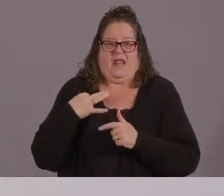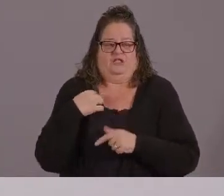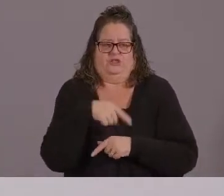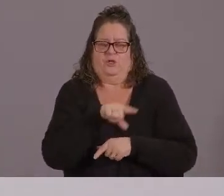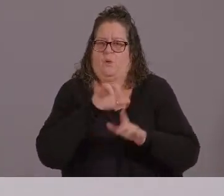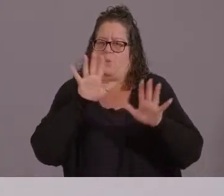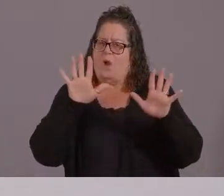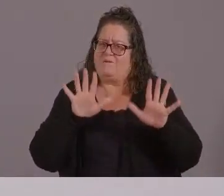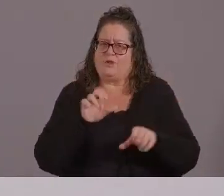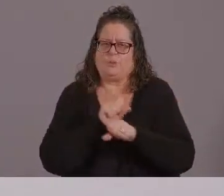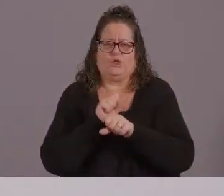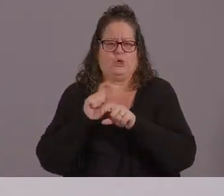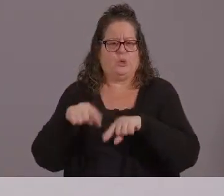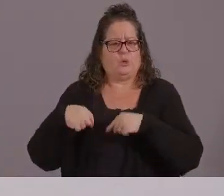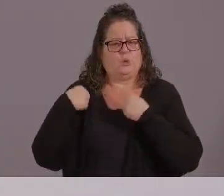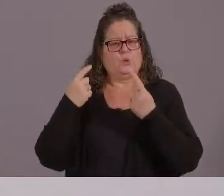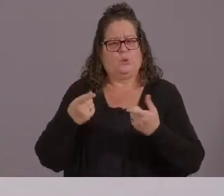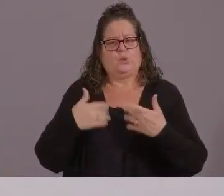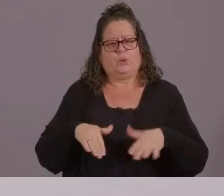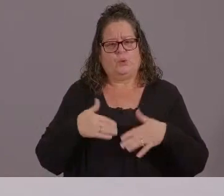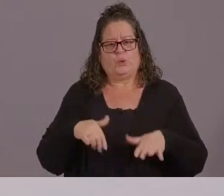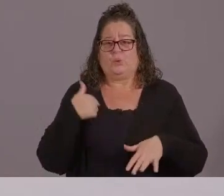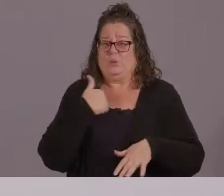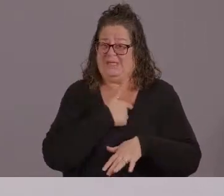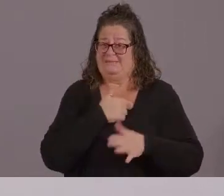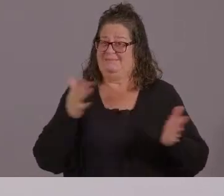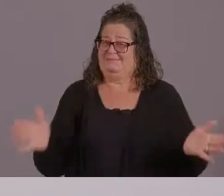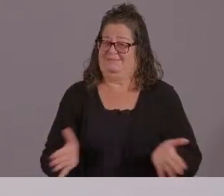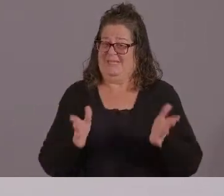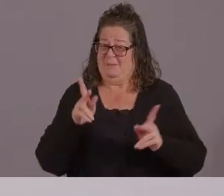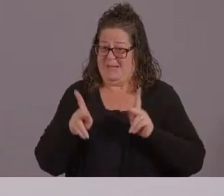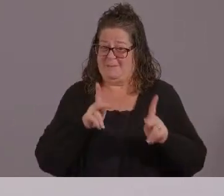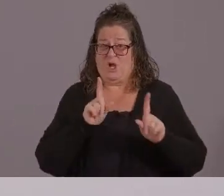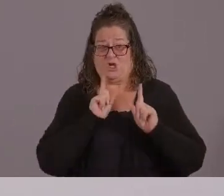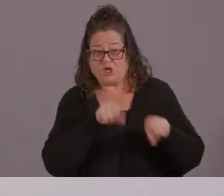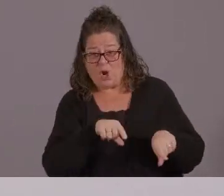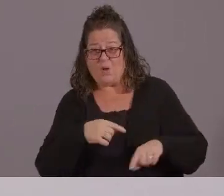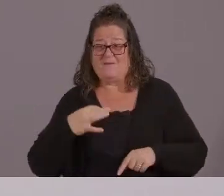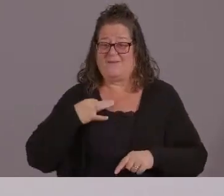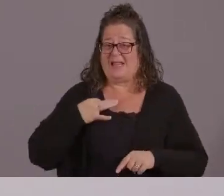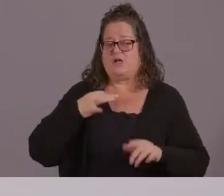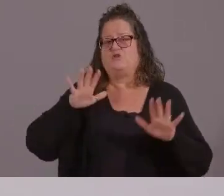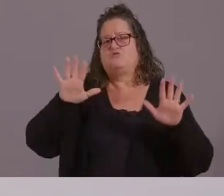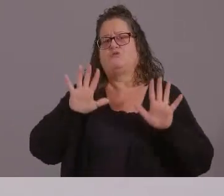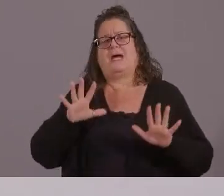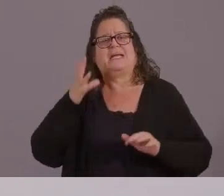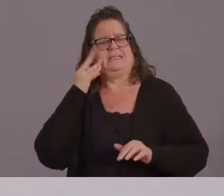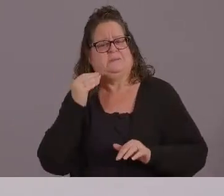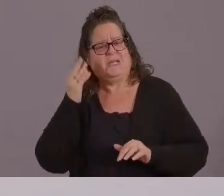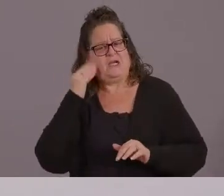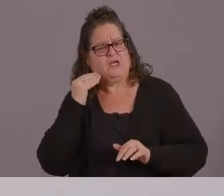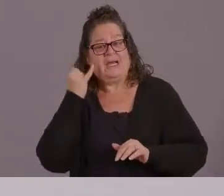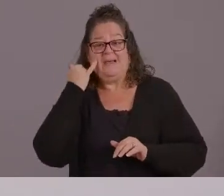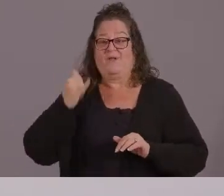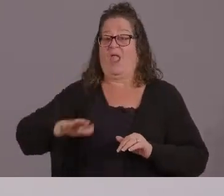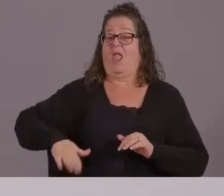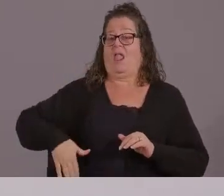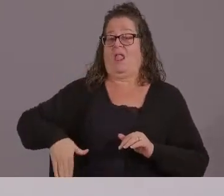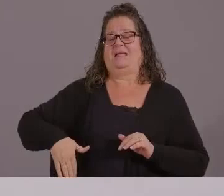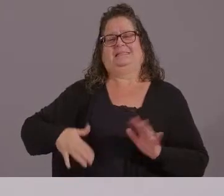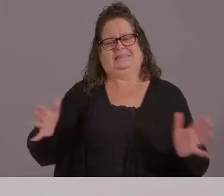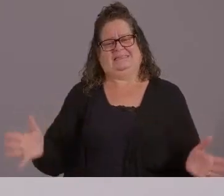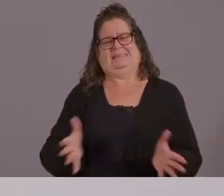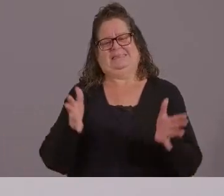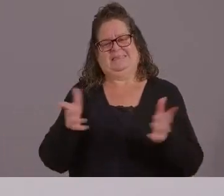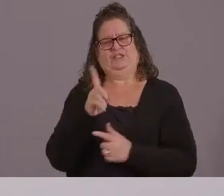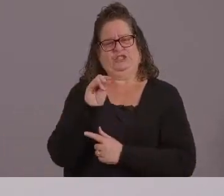encourage people. It is really a great experience. So if anybody has not volunteered out at one of the sites, we just get positive feedback from that. But